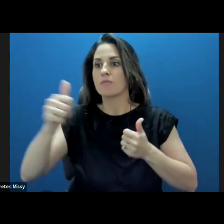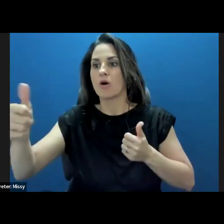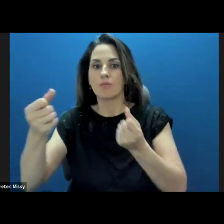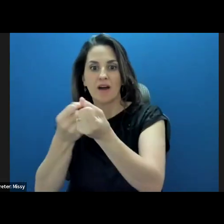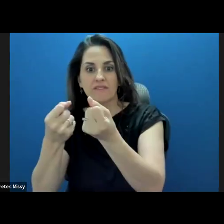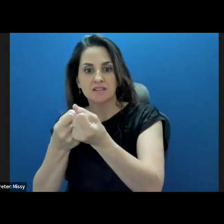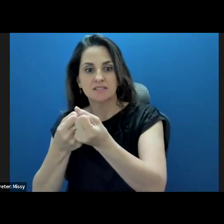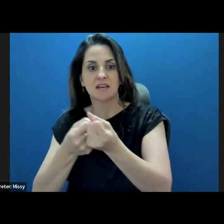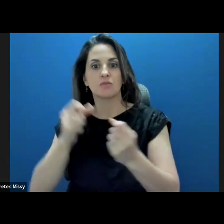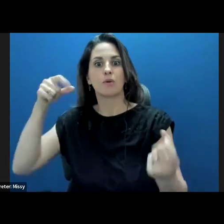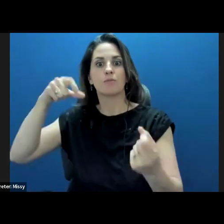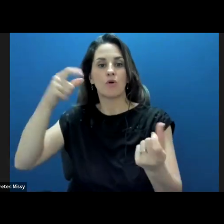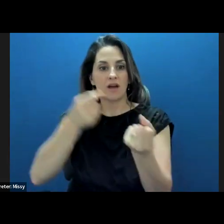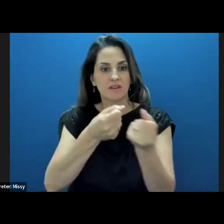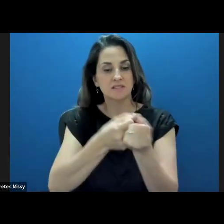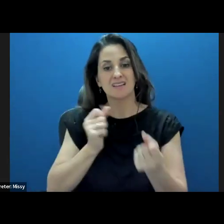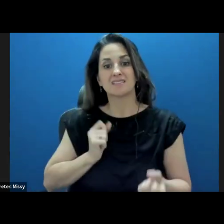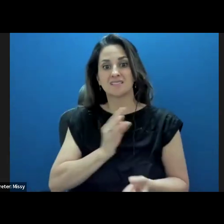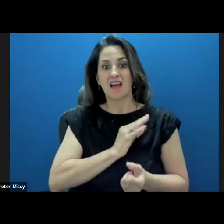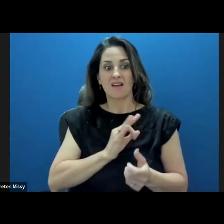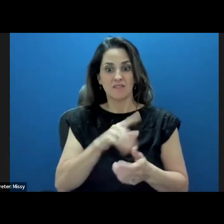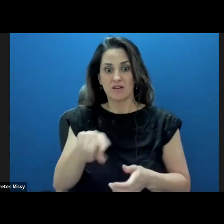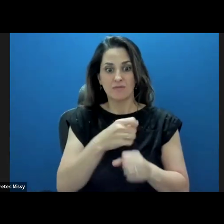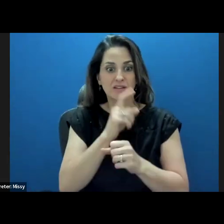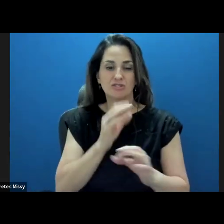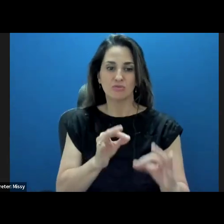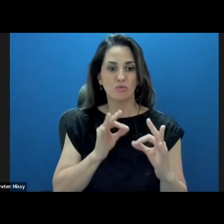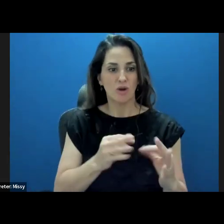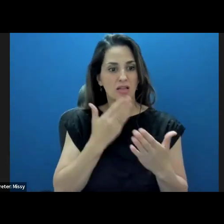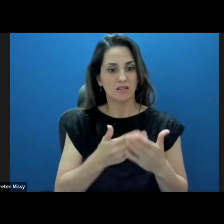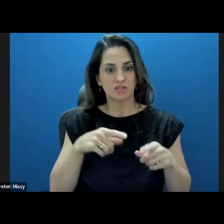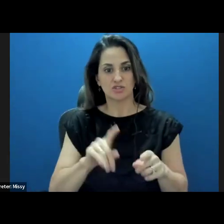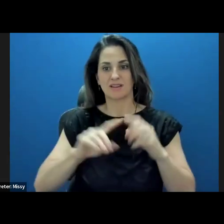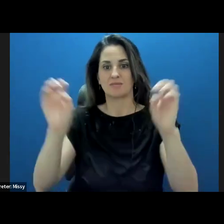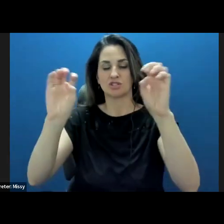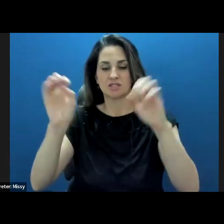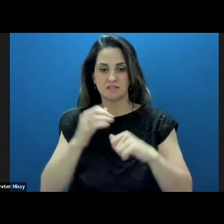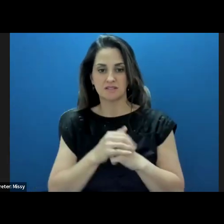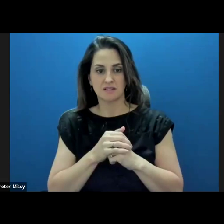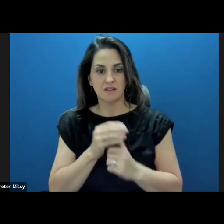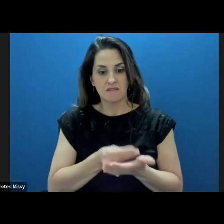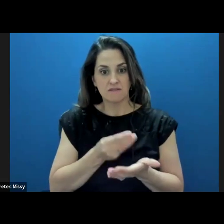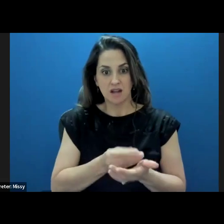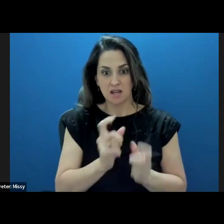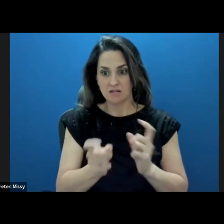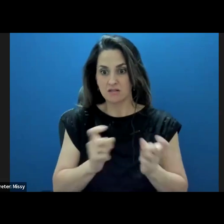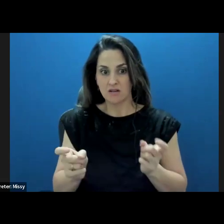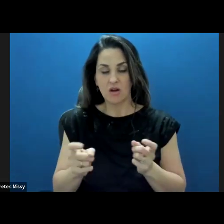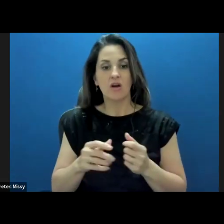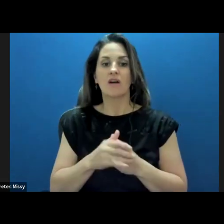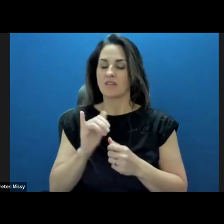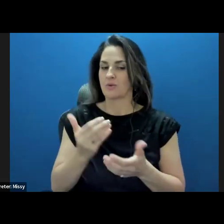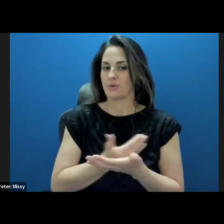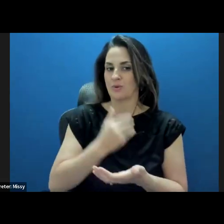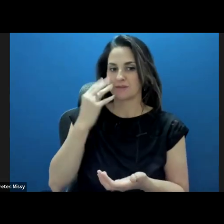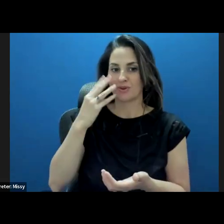and promoting staff wellness during a public health emergency. Funding or subawarding funds was a new